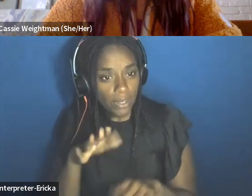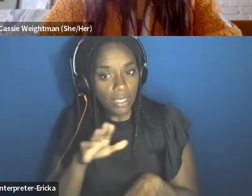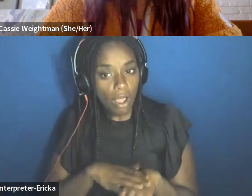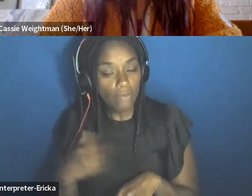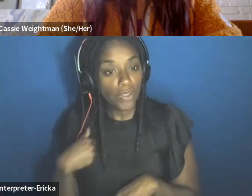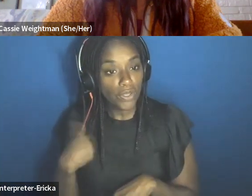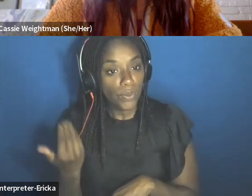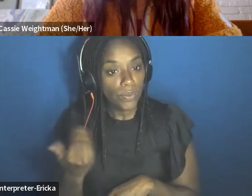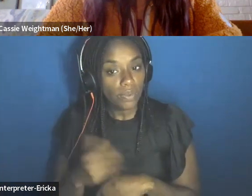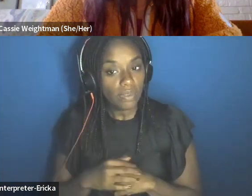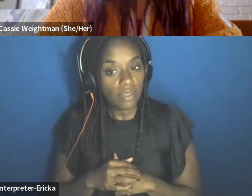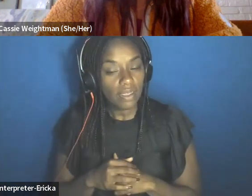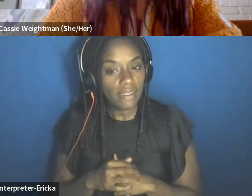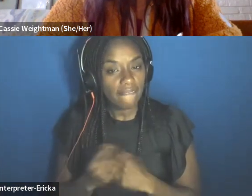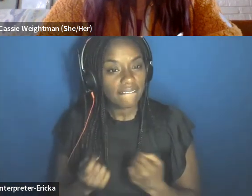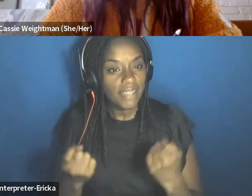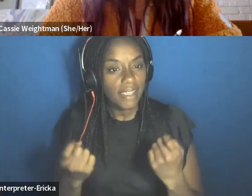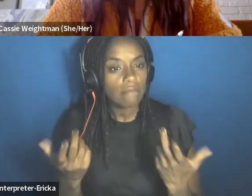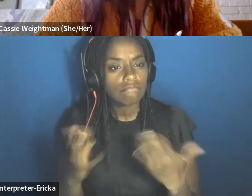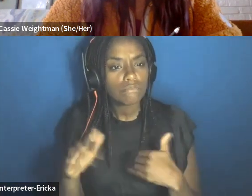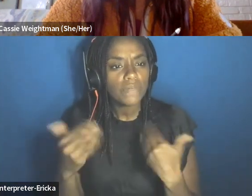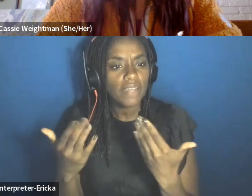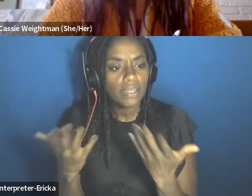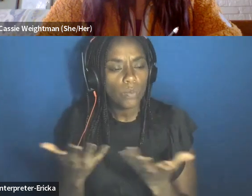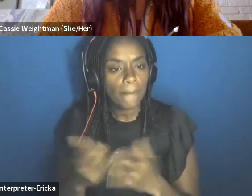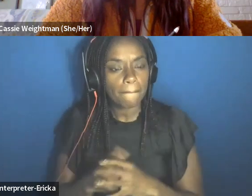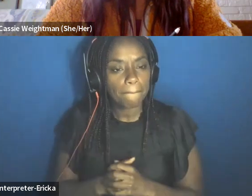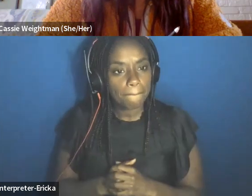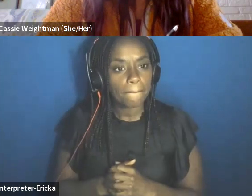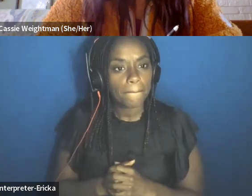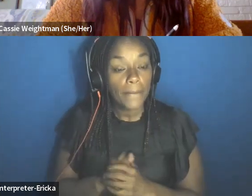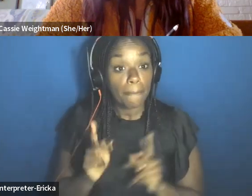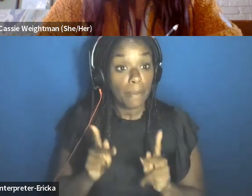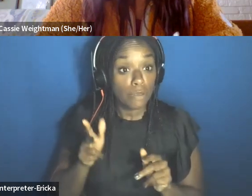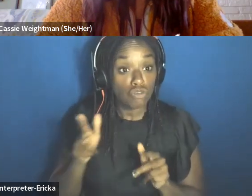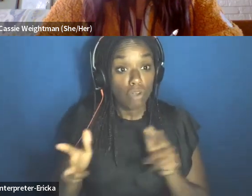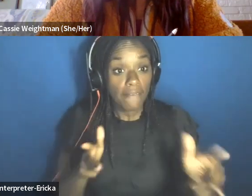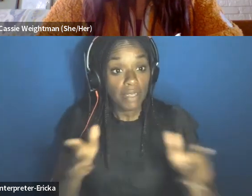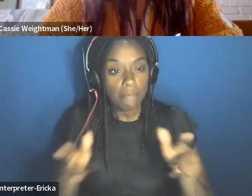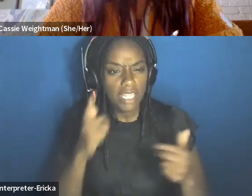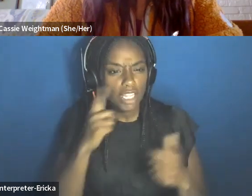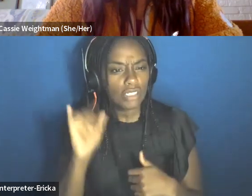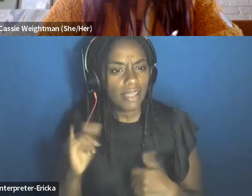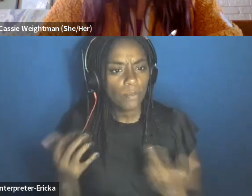youth fair, like what were you providing when people were driving up? Like what did that look like?